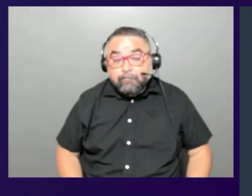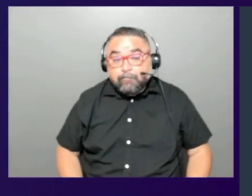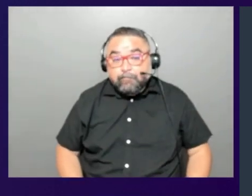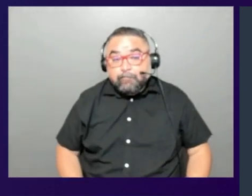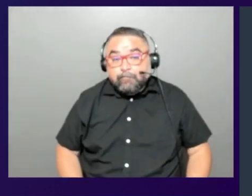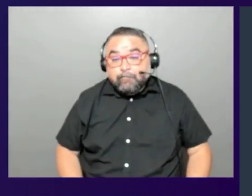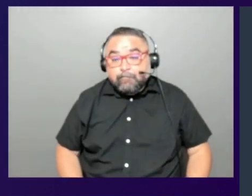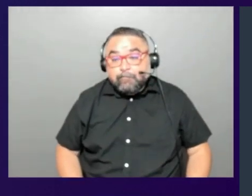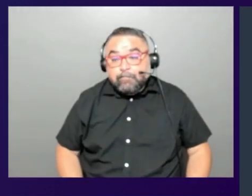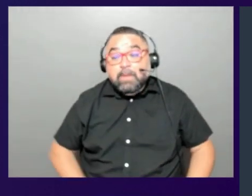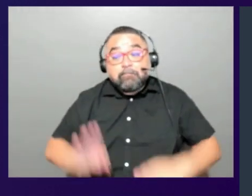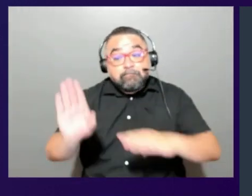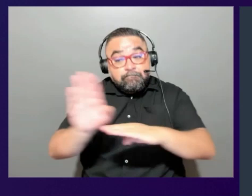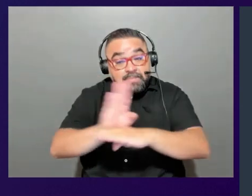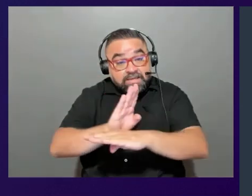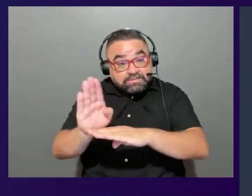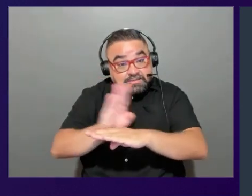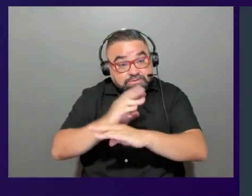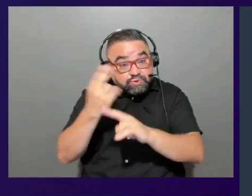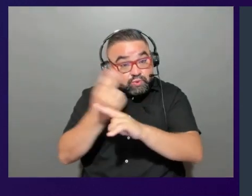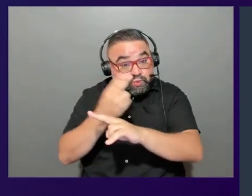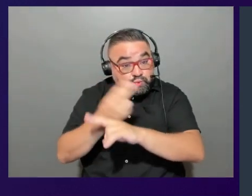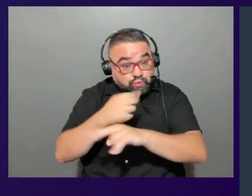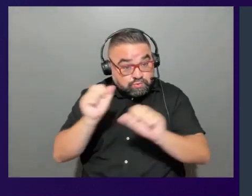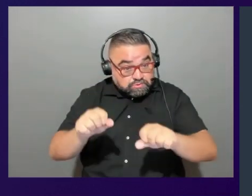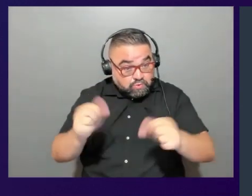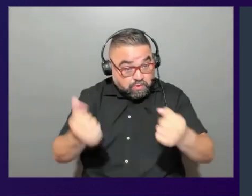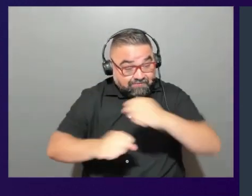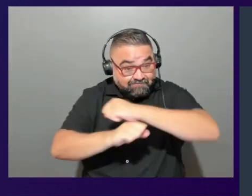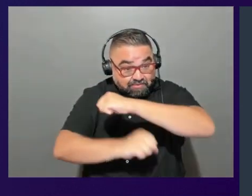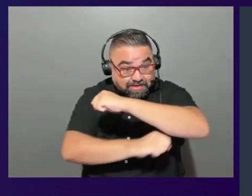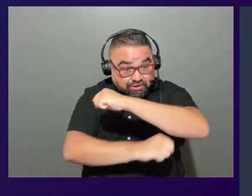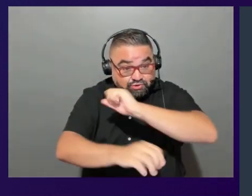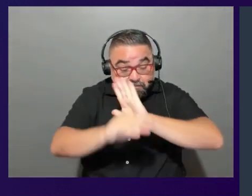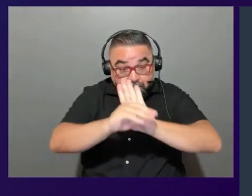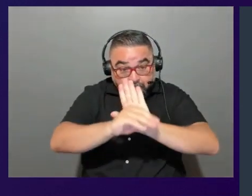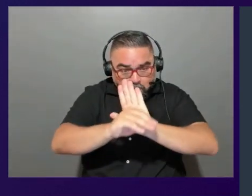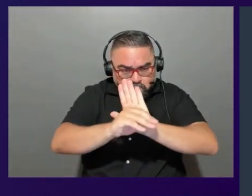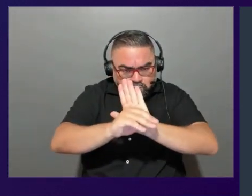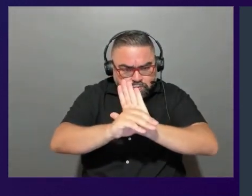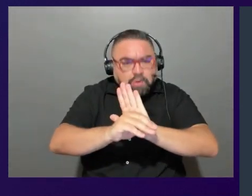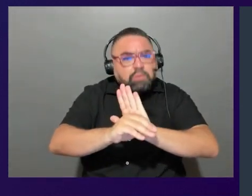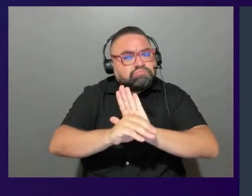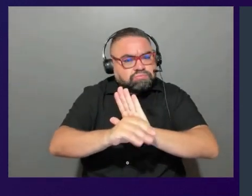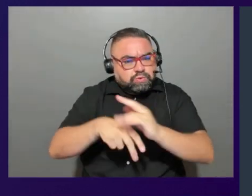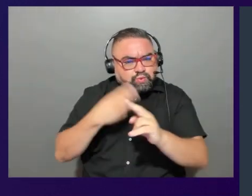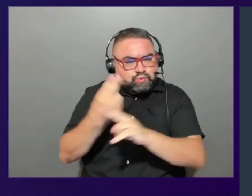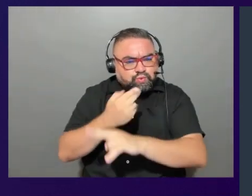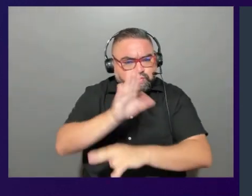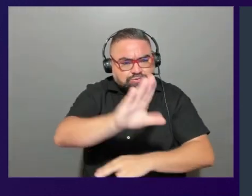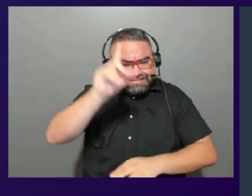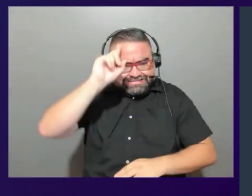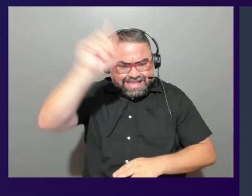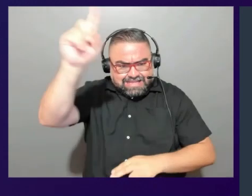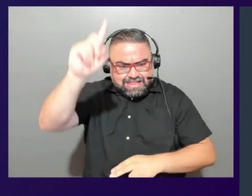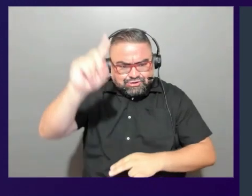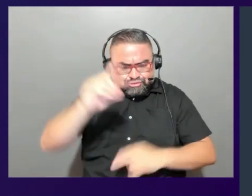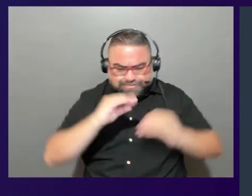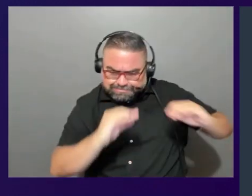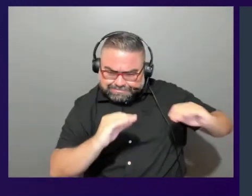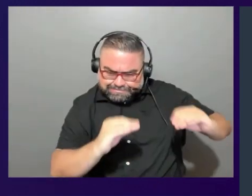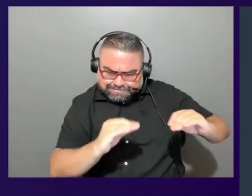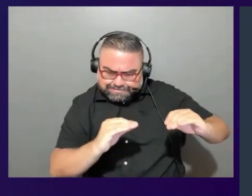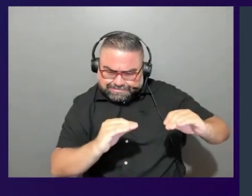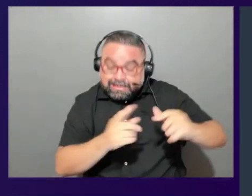essentially leverage all of the intelligence that's built into them, but then train them and customize